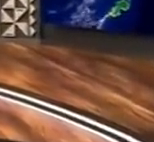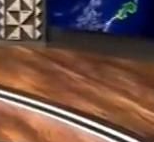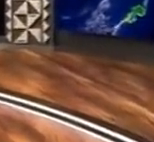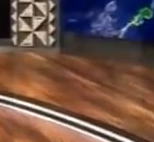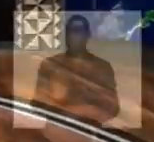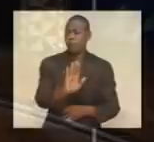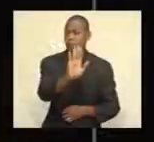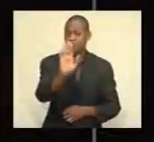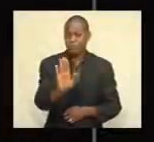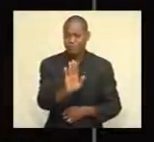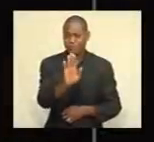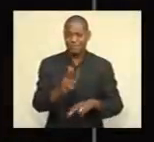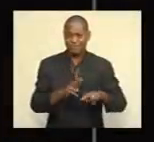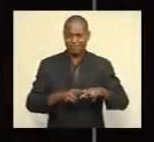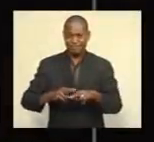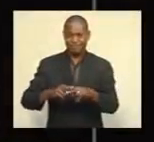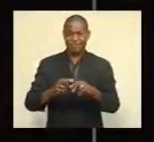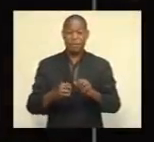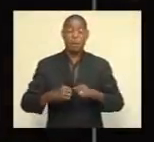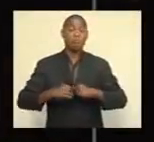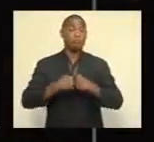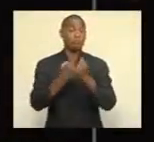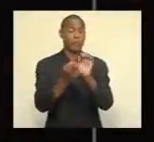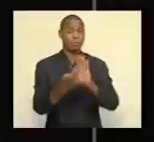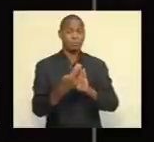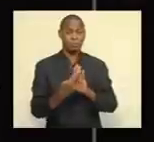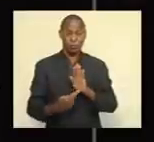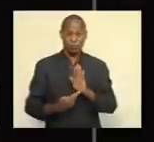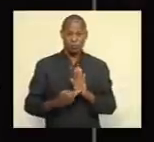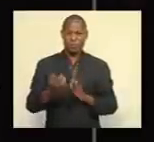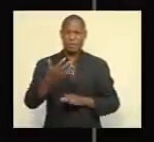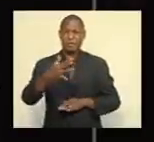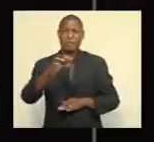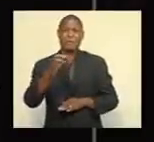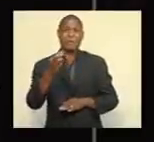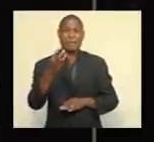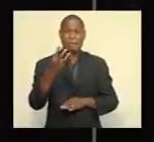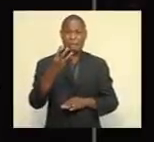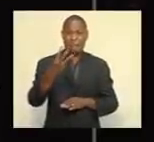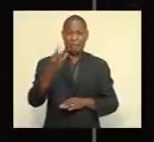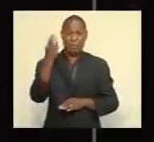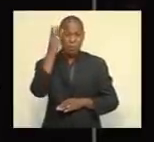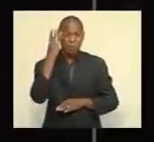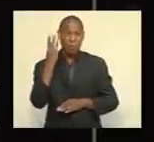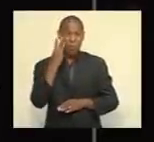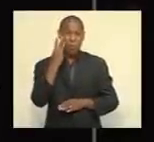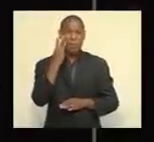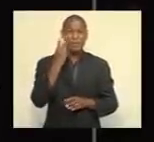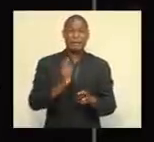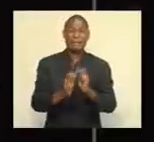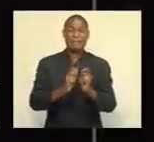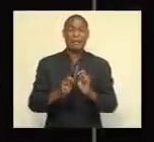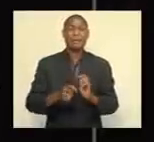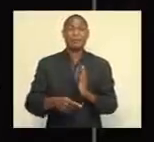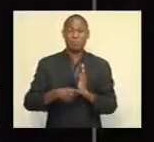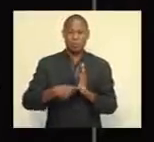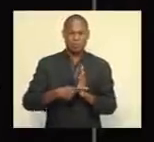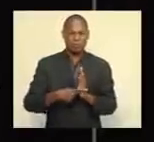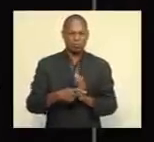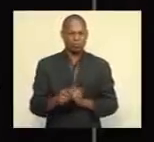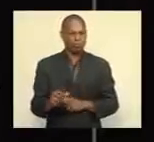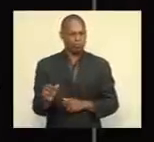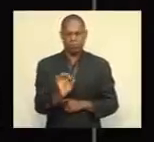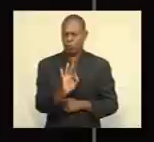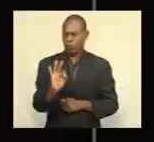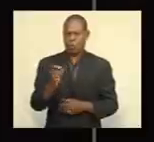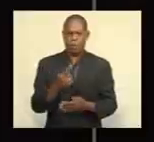Kulamanaka, Fiji. The breach in protocol by the 53-year-old woman who tested positive for COVID-19 should not have happened. The